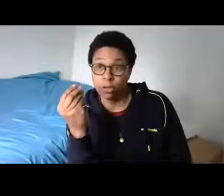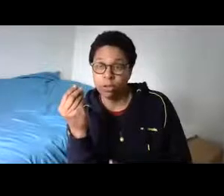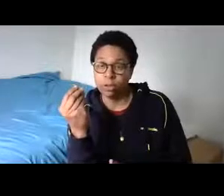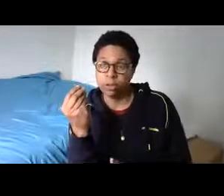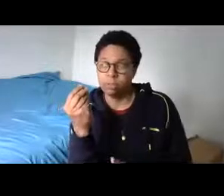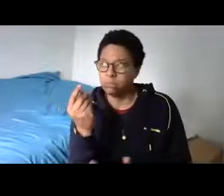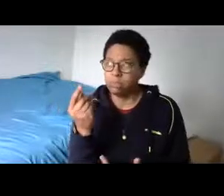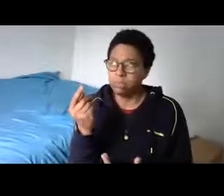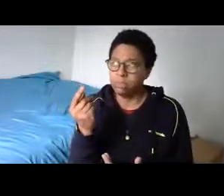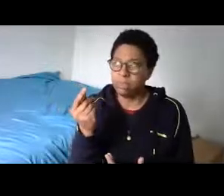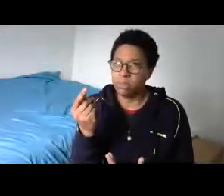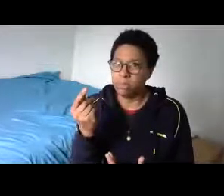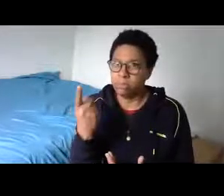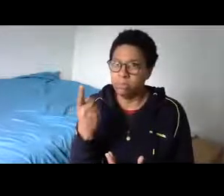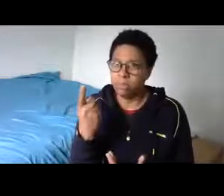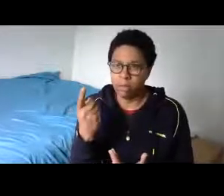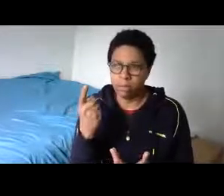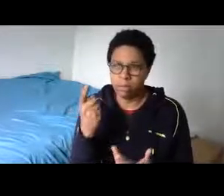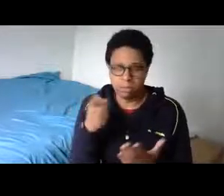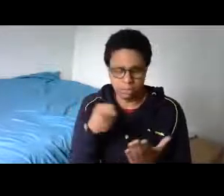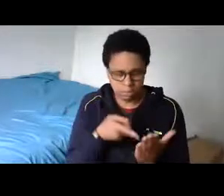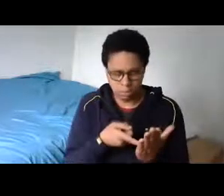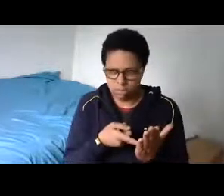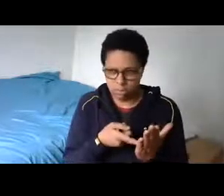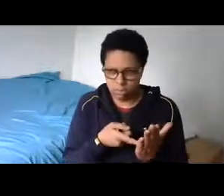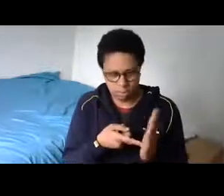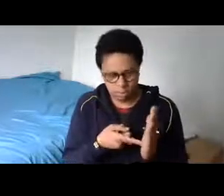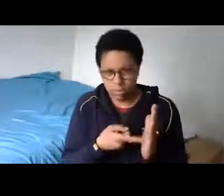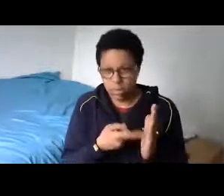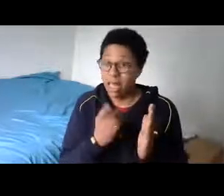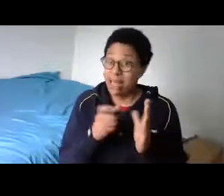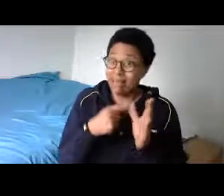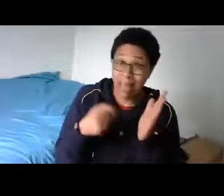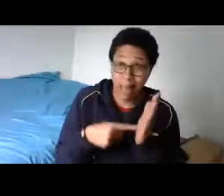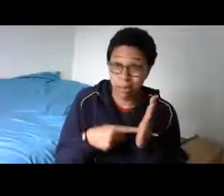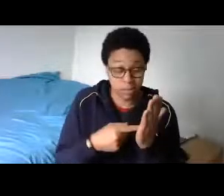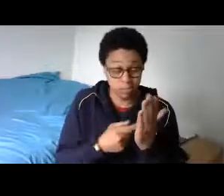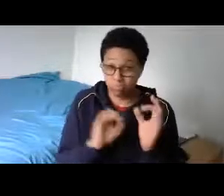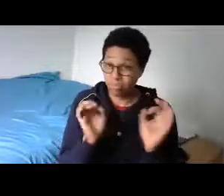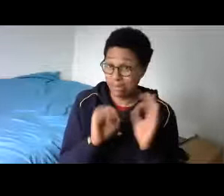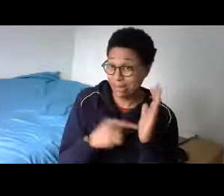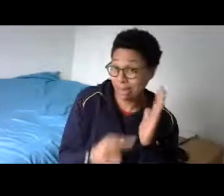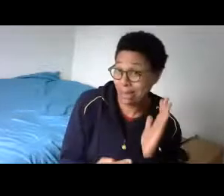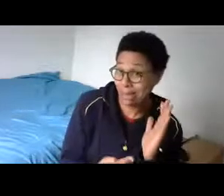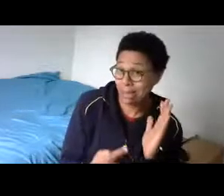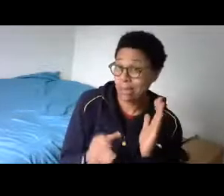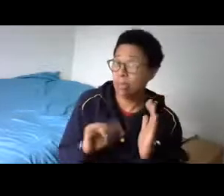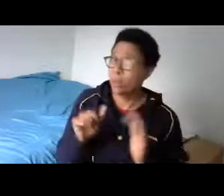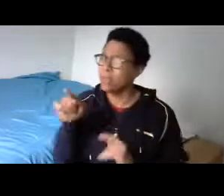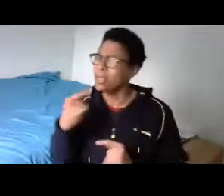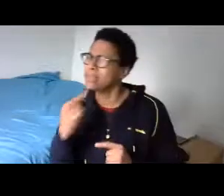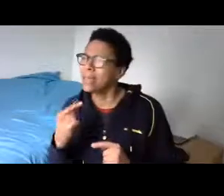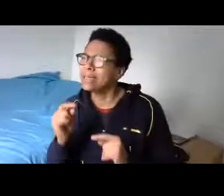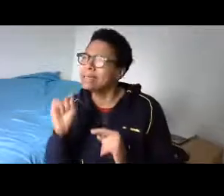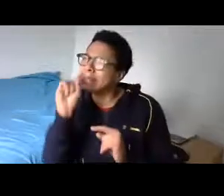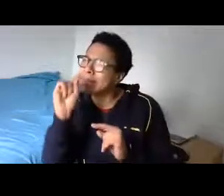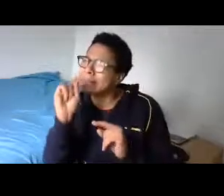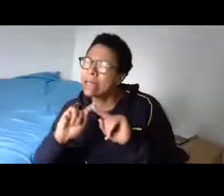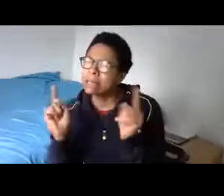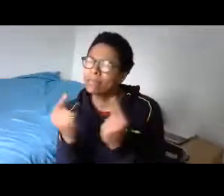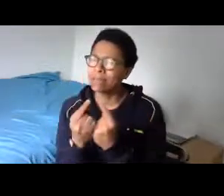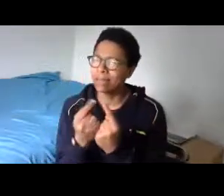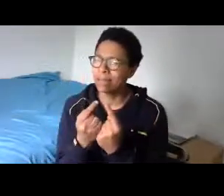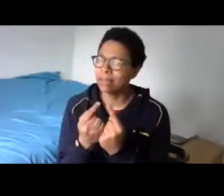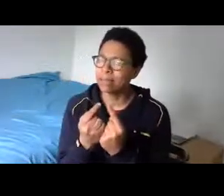where what the money was paid for. So things like that. If you feel like it's